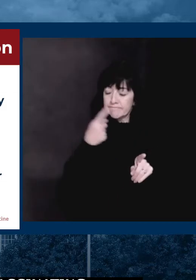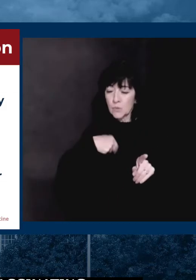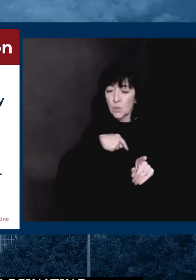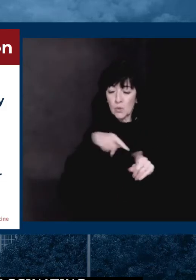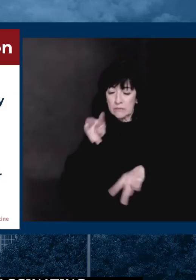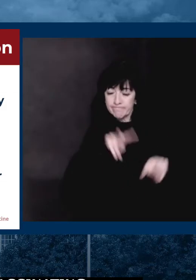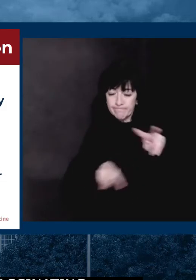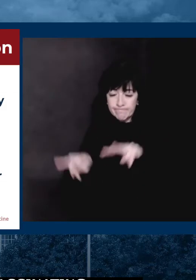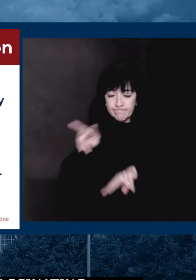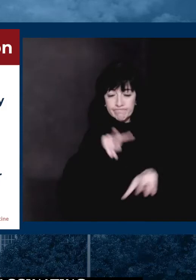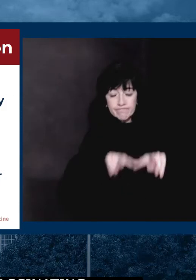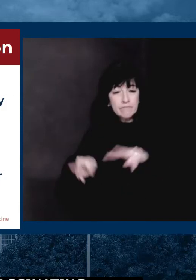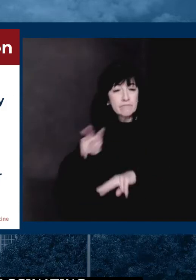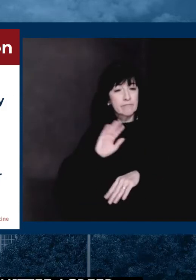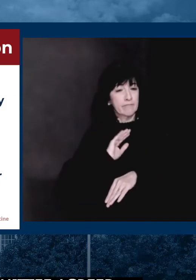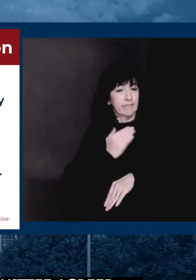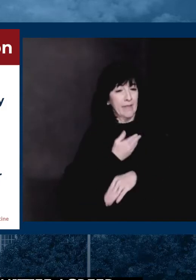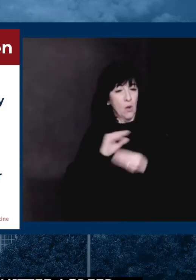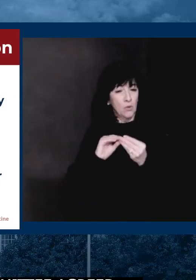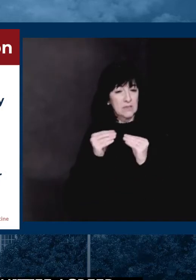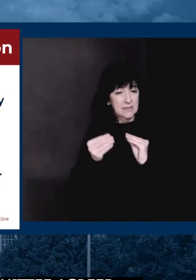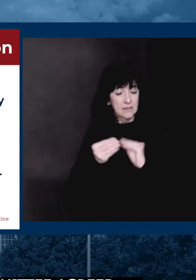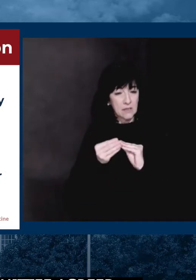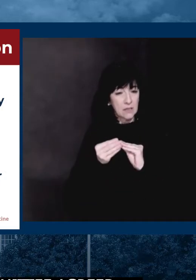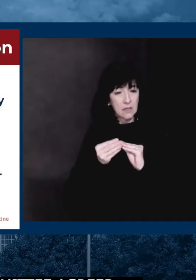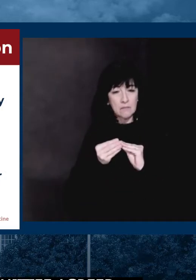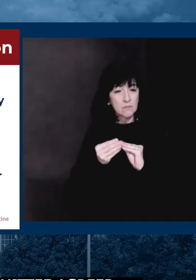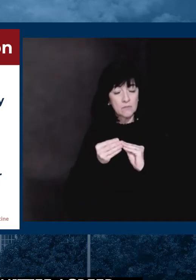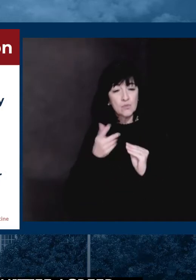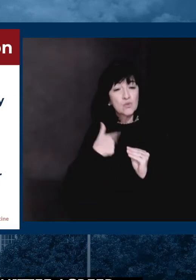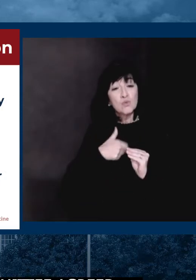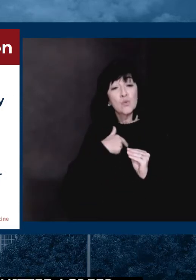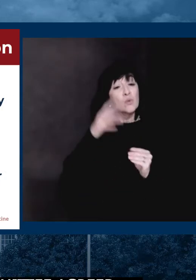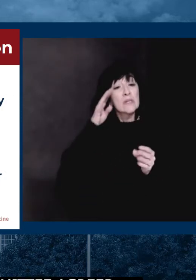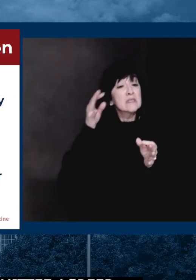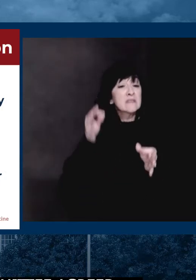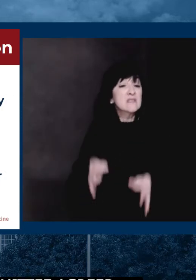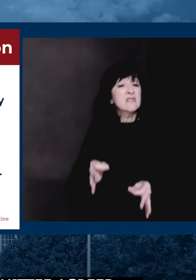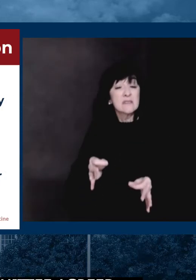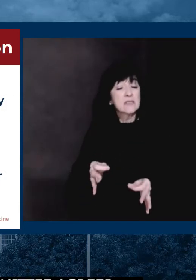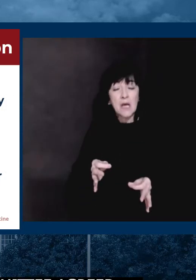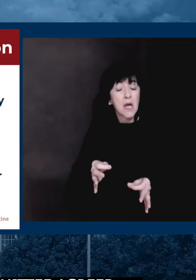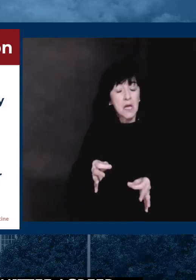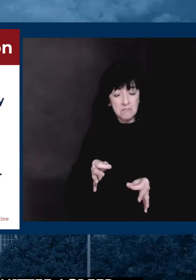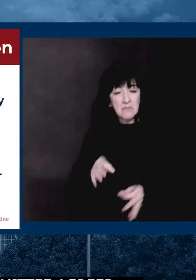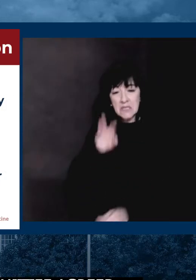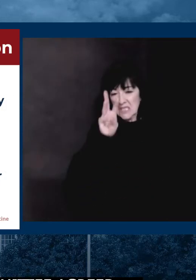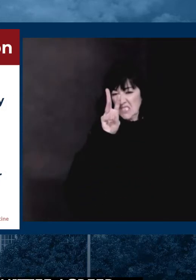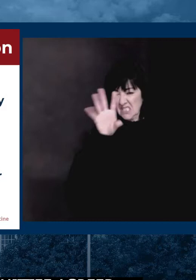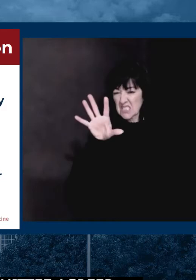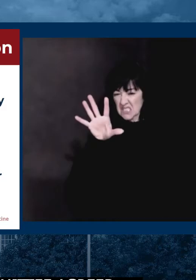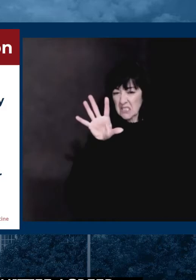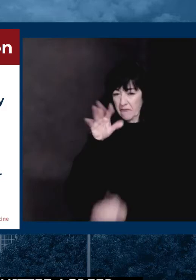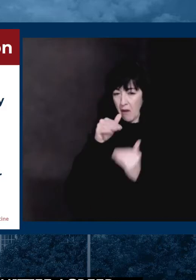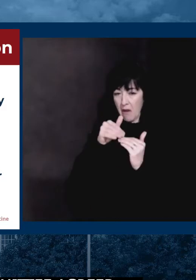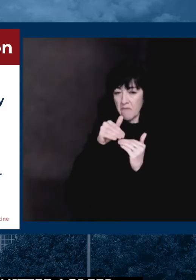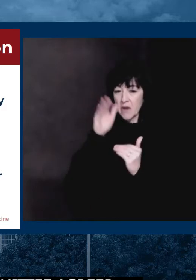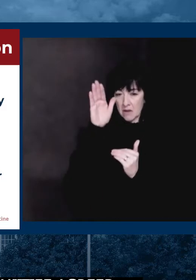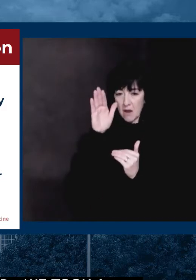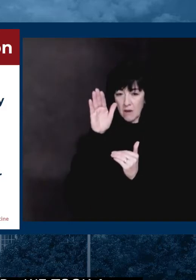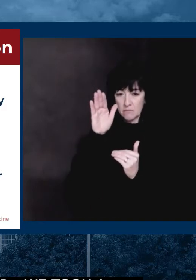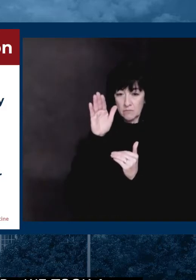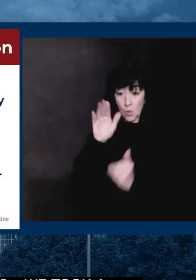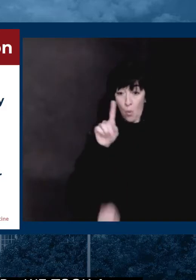and we made the decision to vaccinate individuals 65 and older as part of